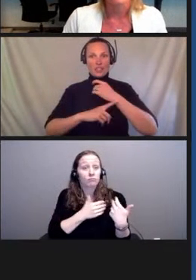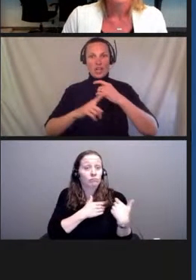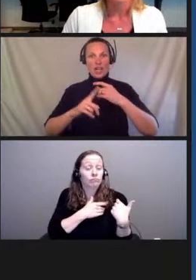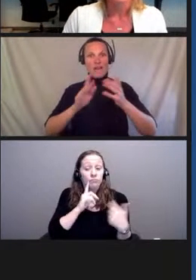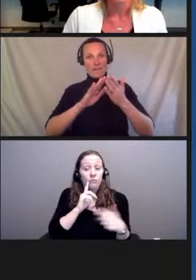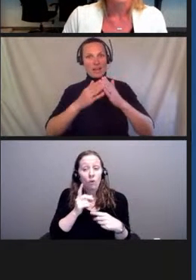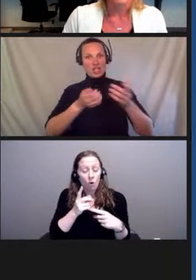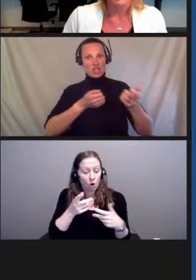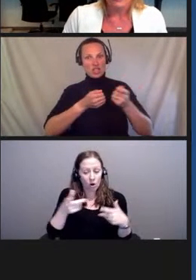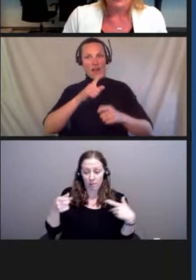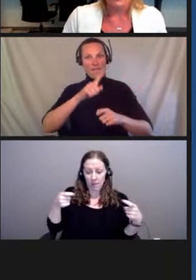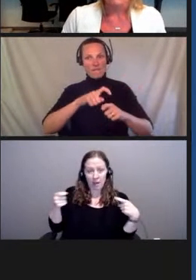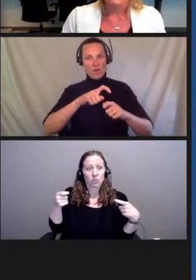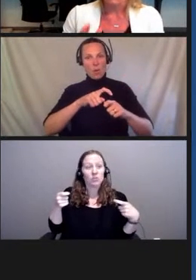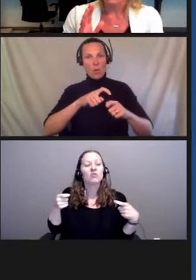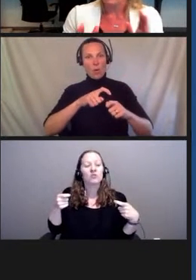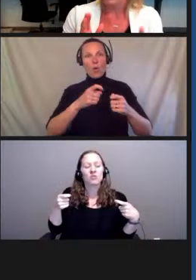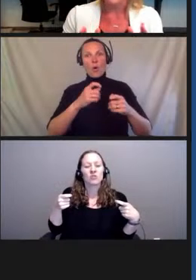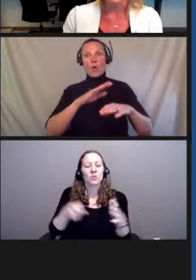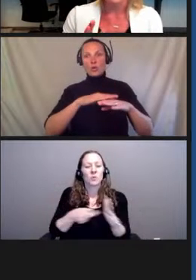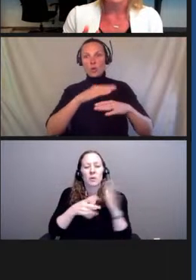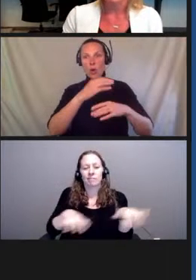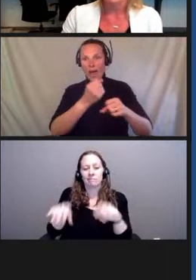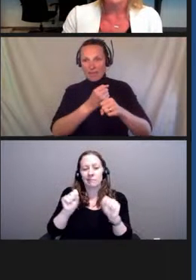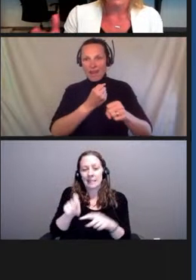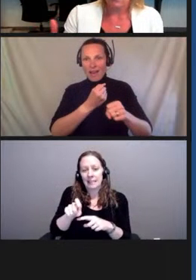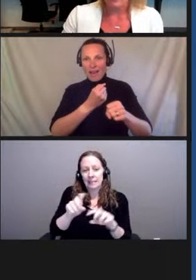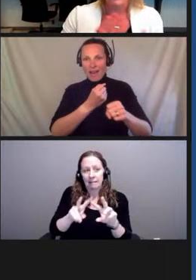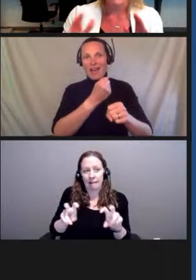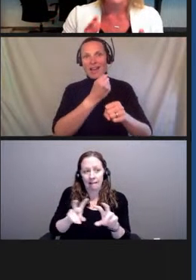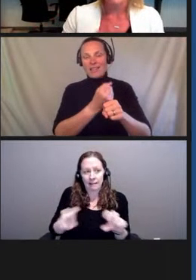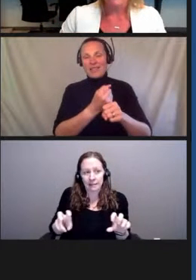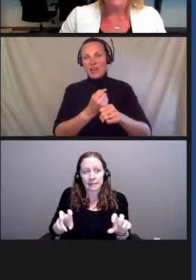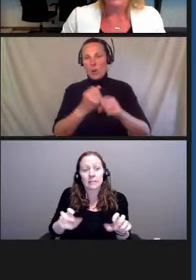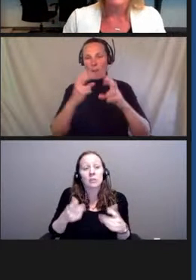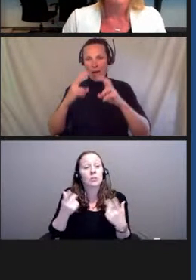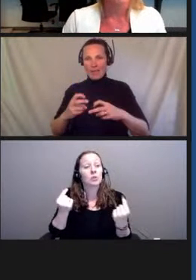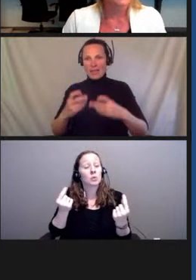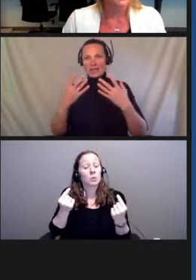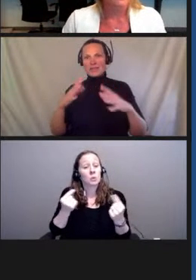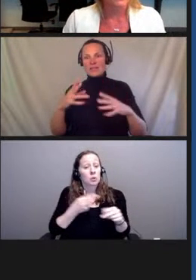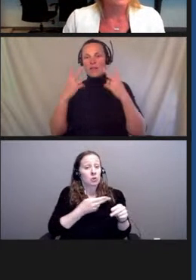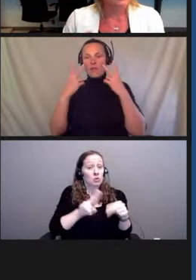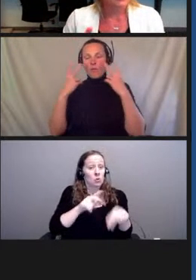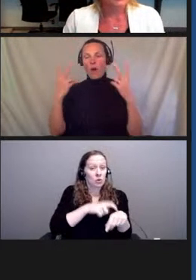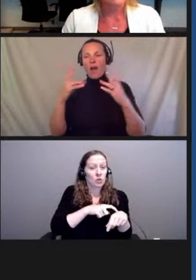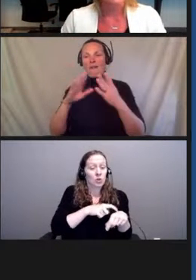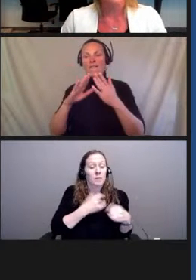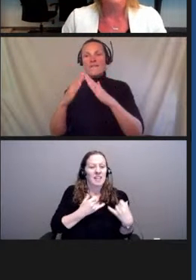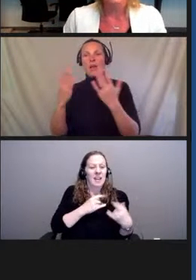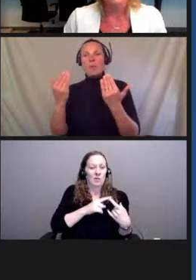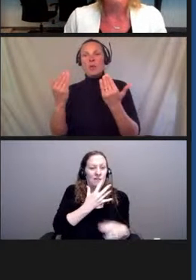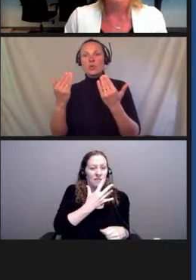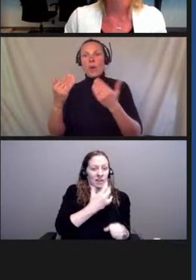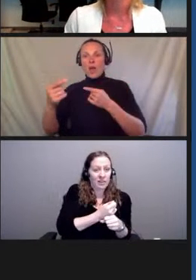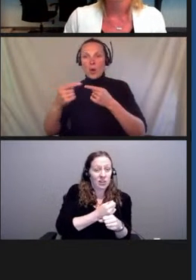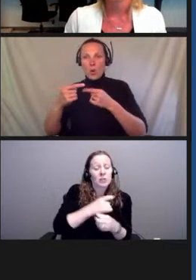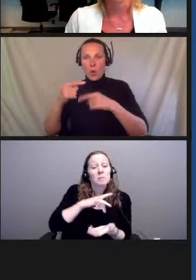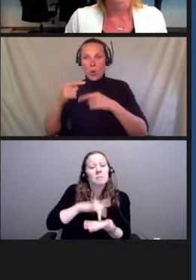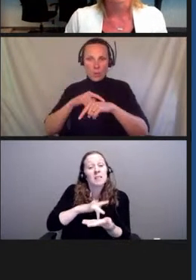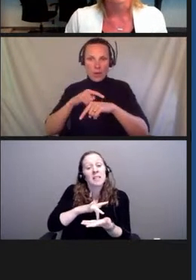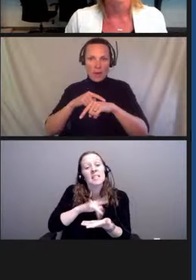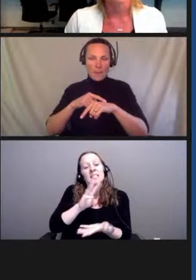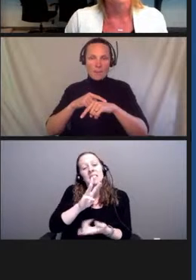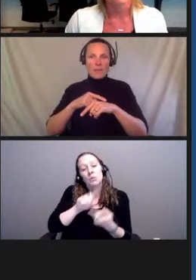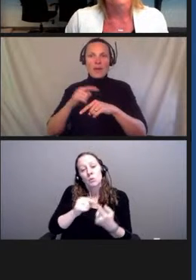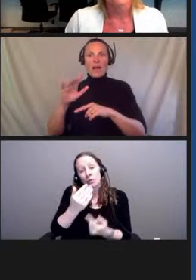identify the future short term. So short term is looking at the next 0 to 5 years, midterms, the 6 to 15-year mark, and